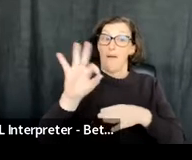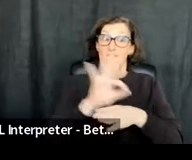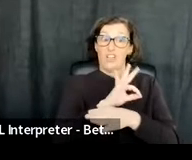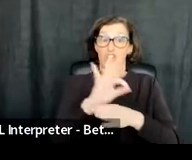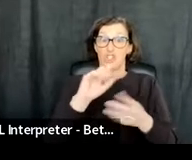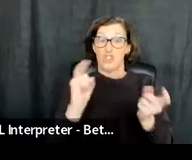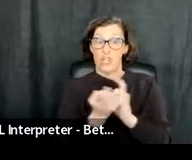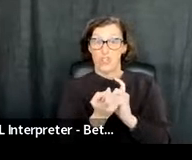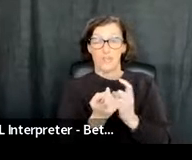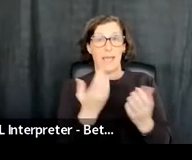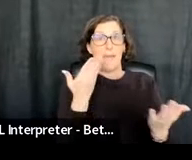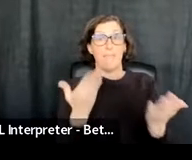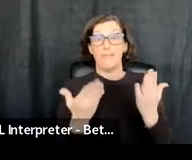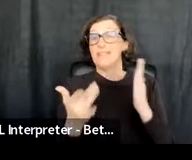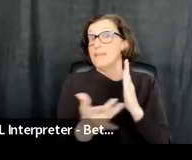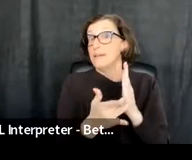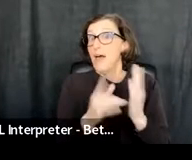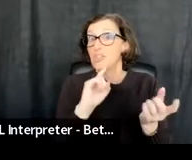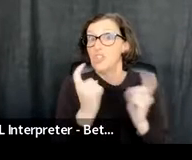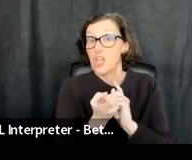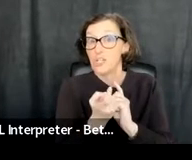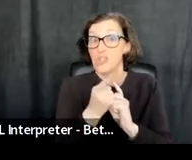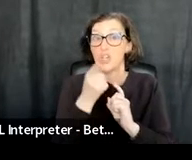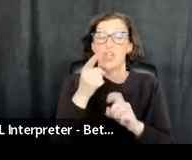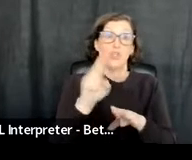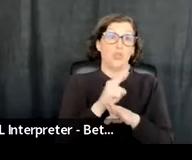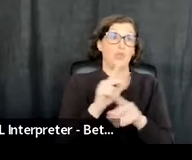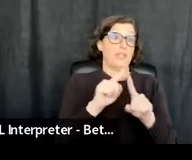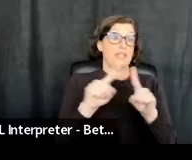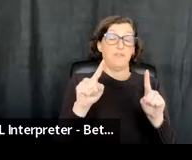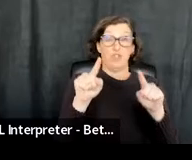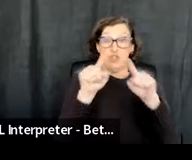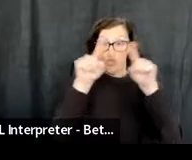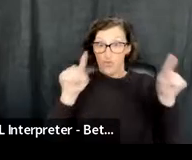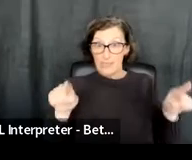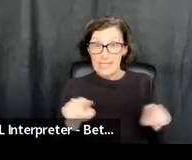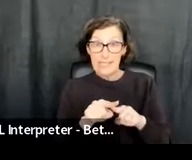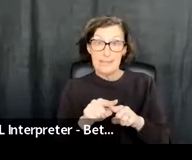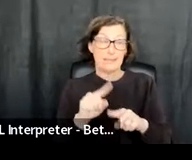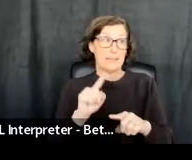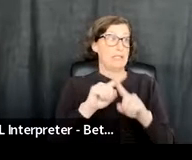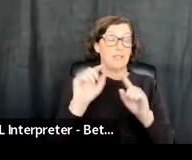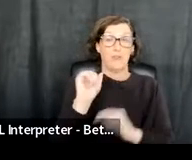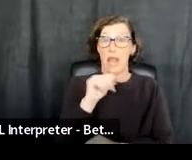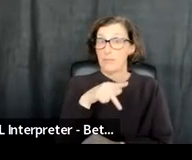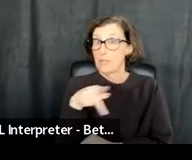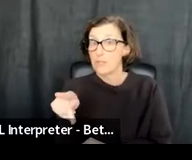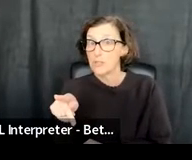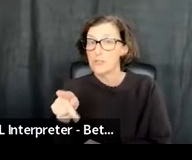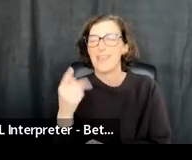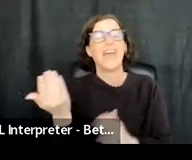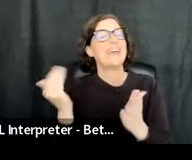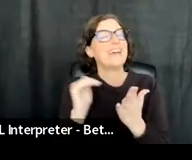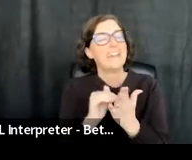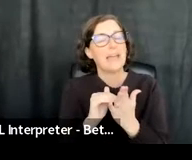technology often changes. You're going to be using different applications, different screens to navigate every day. And again, that's not